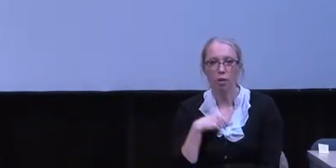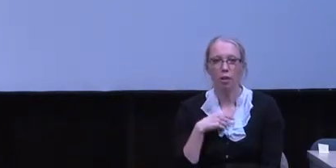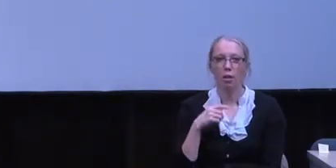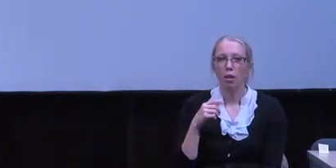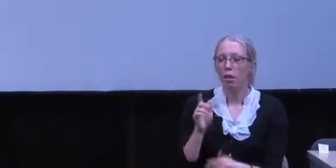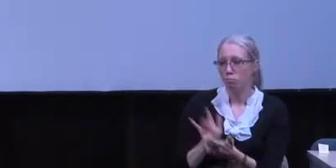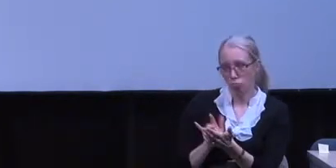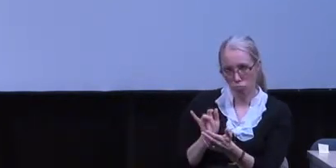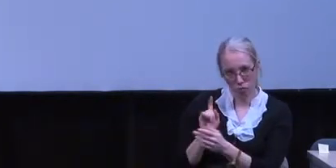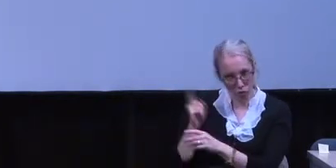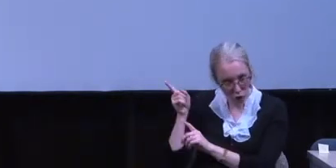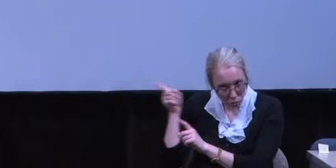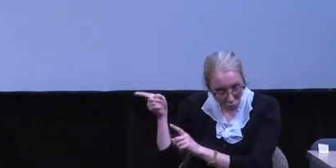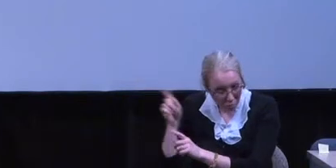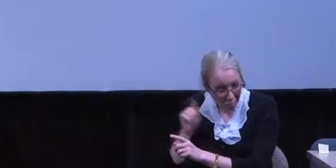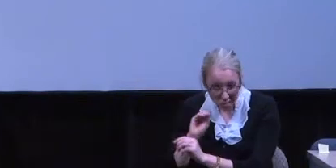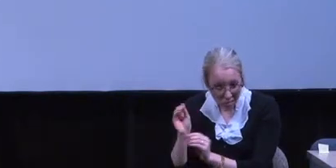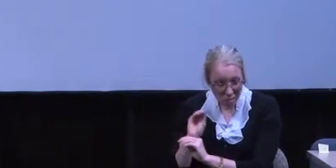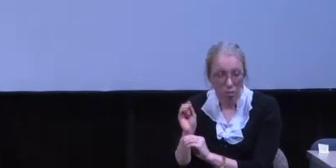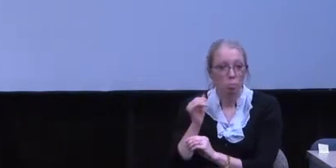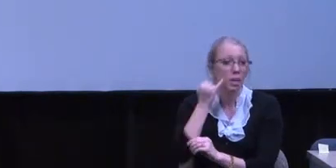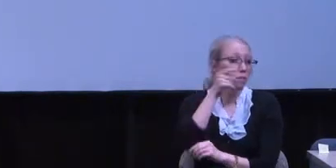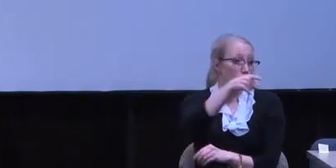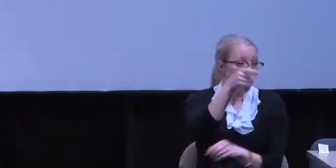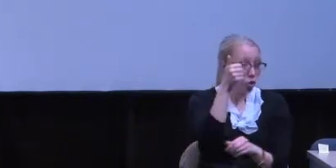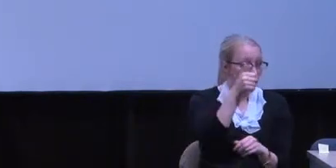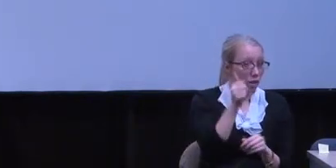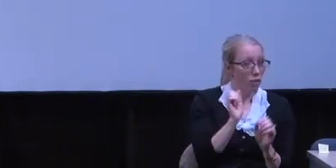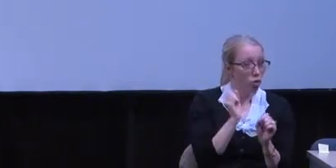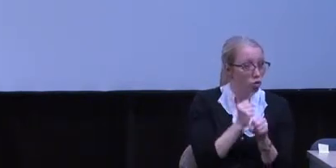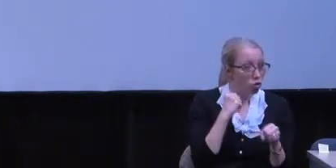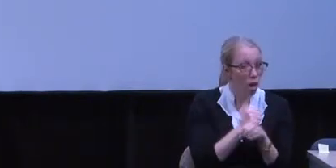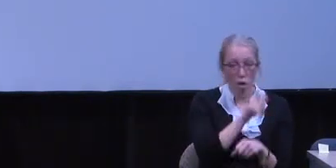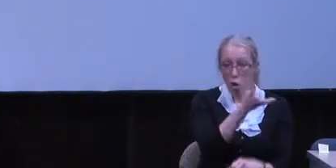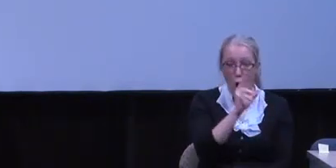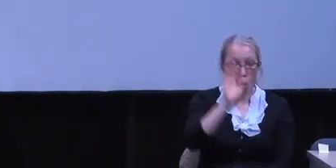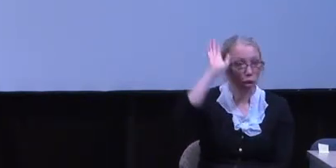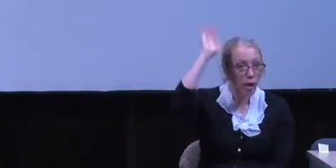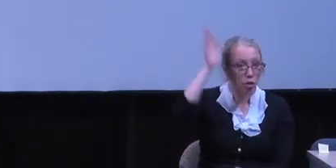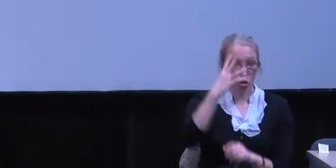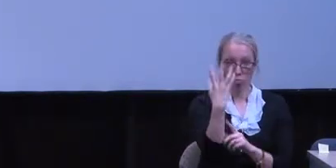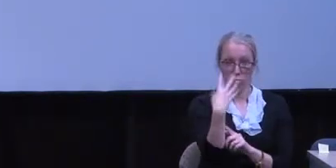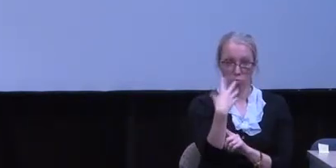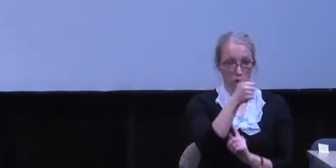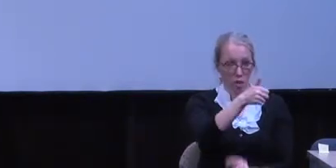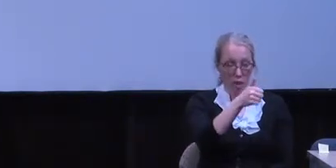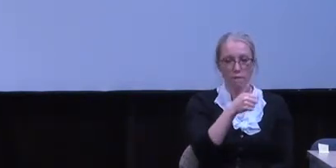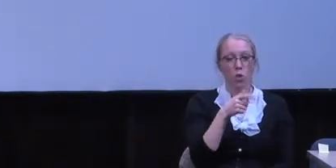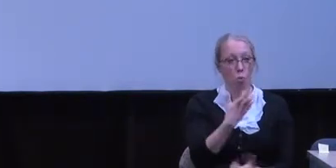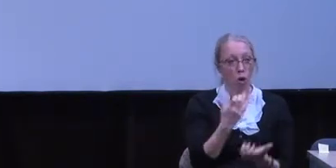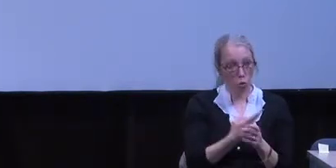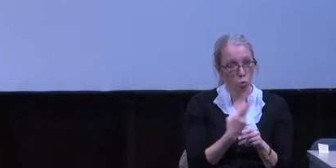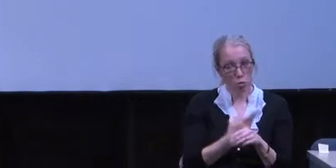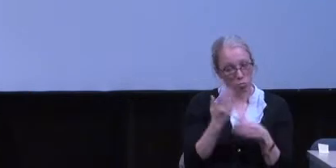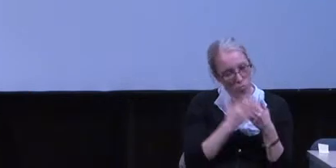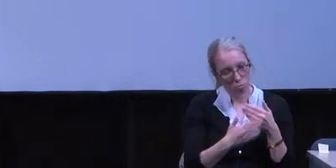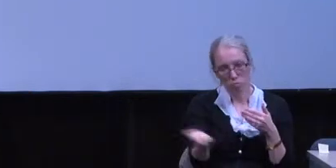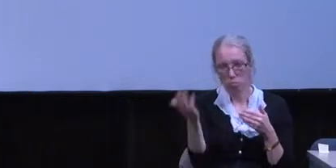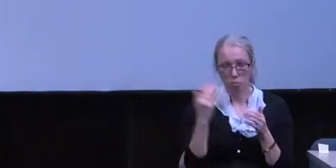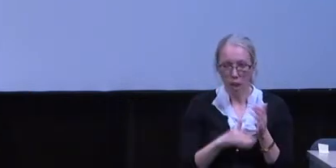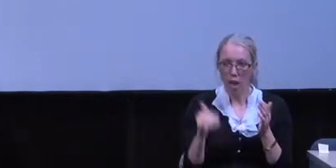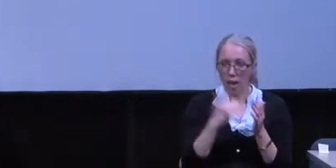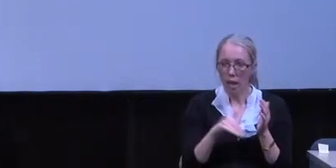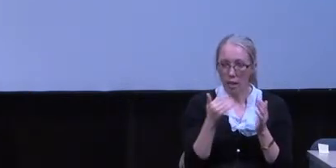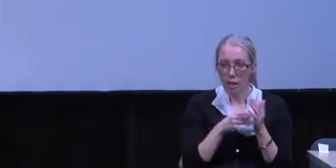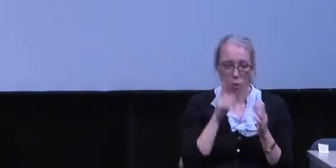But anything that's, say, you created your own lecture, and this is something you want to use repeatedly through the same